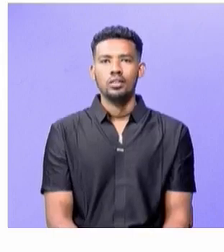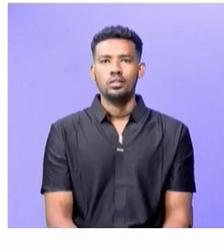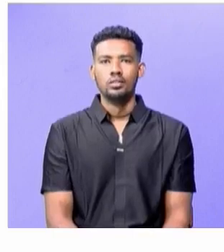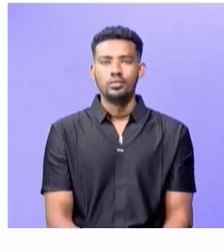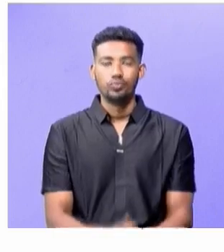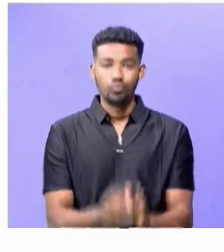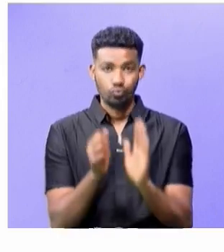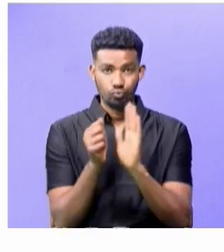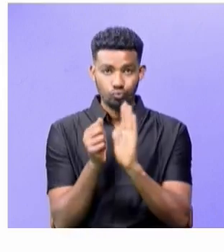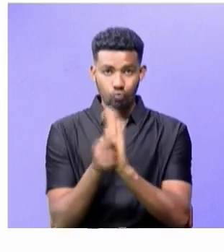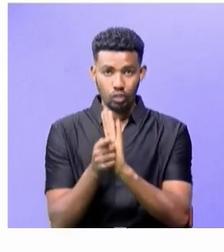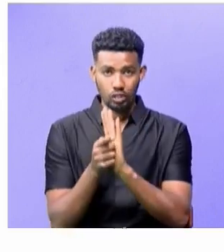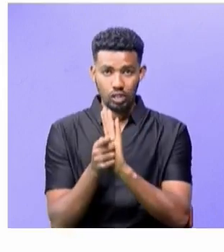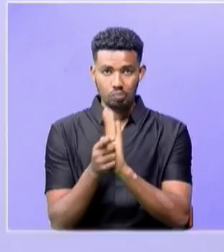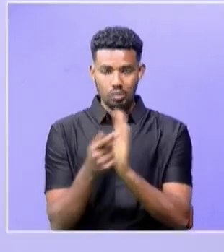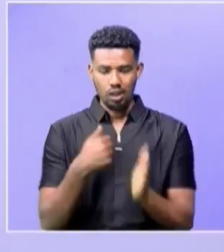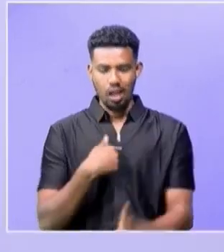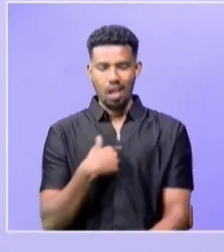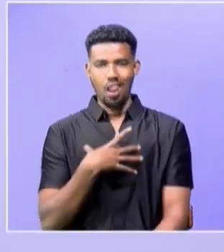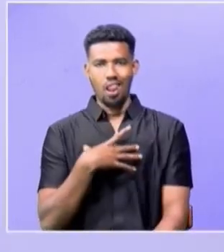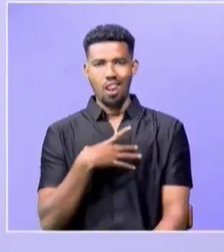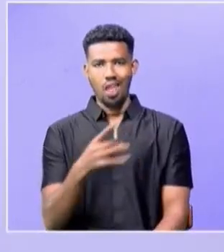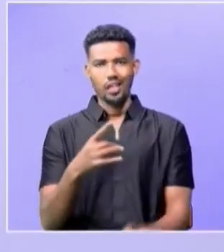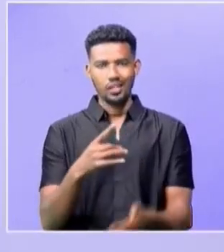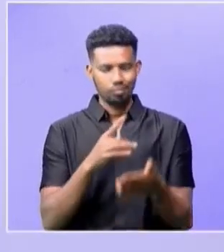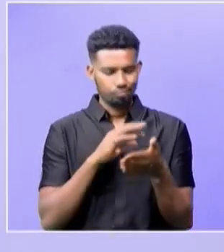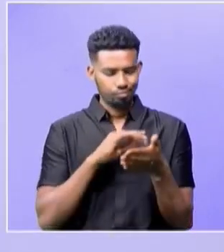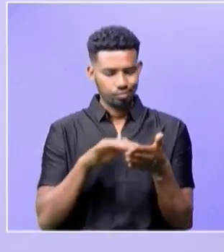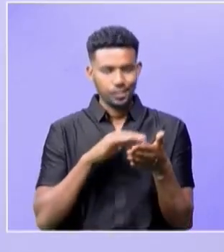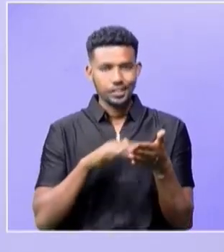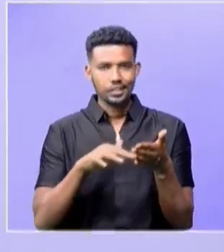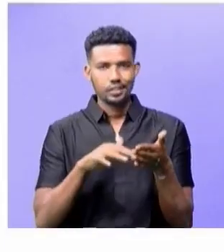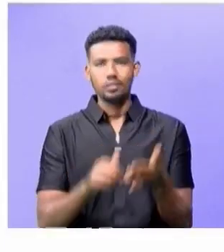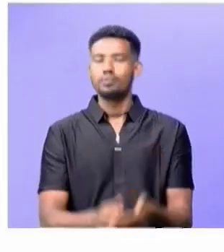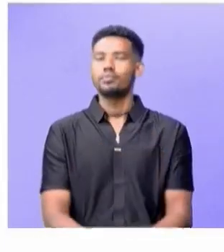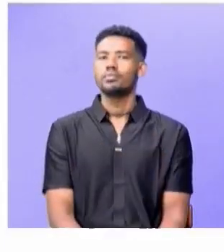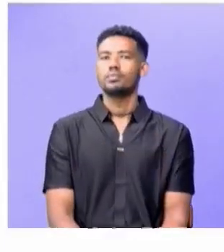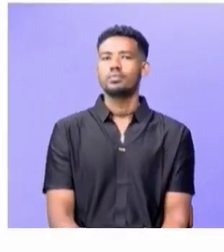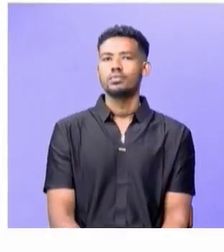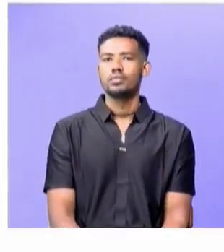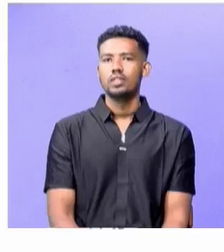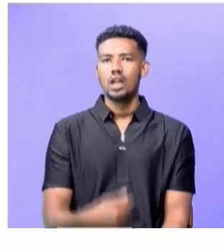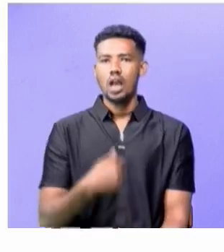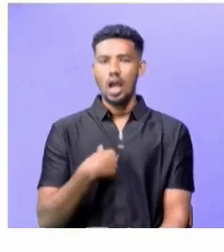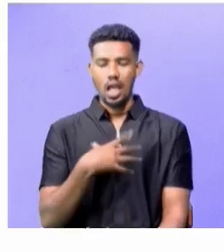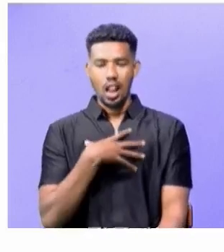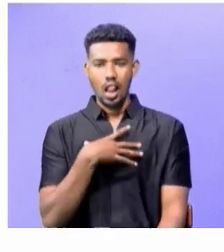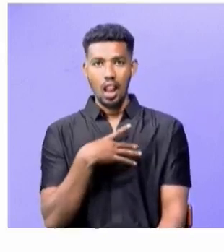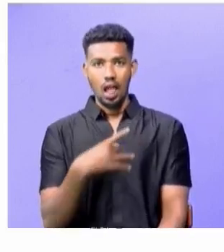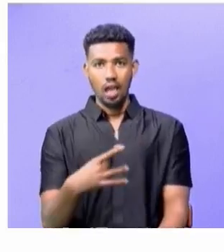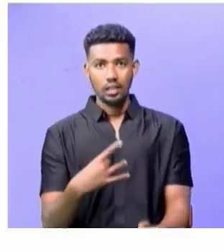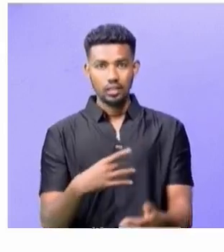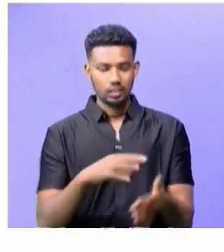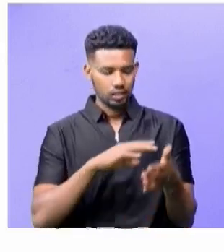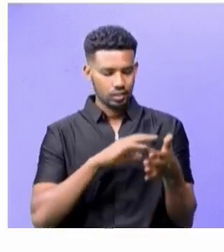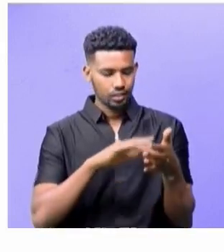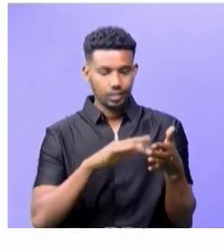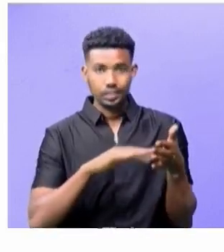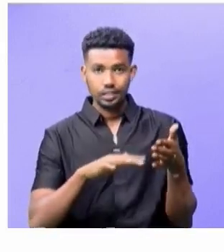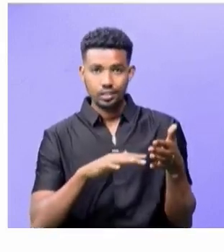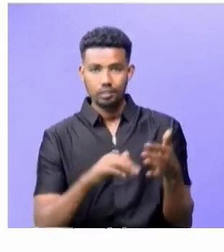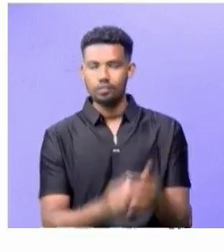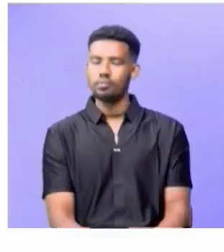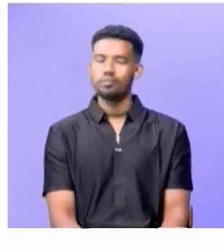For example, I like reading. I like